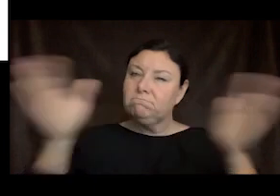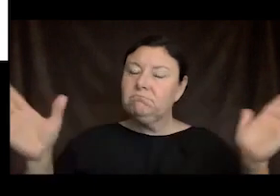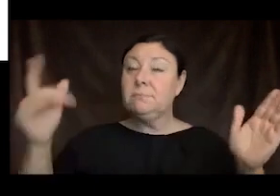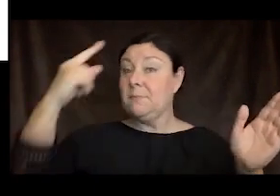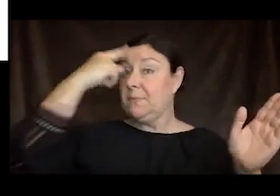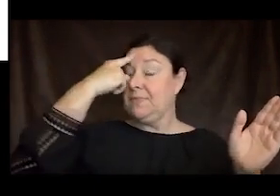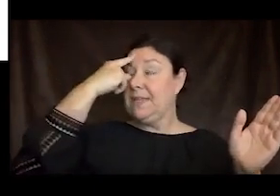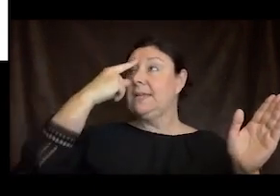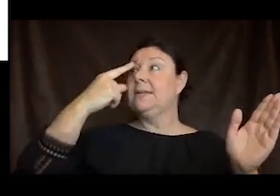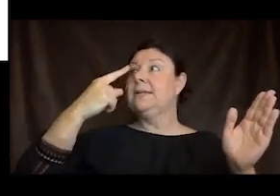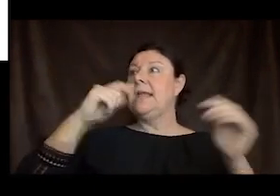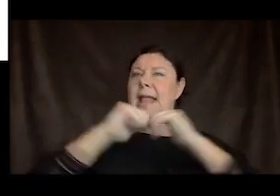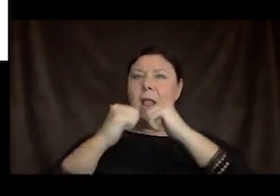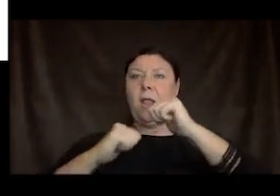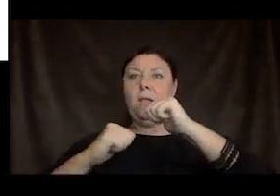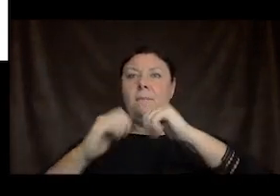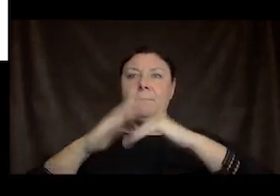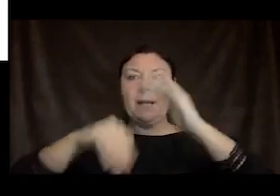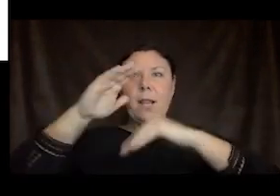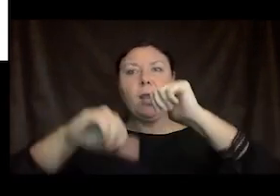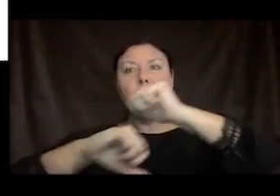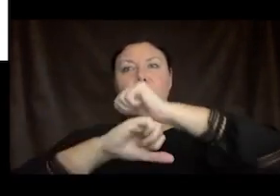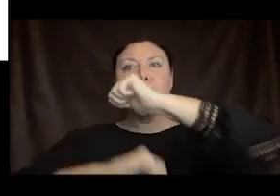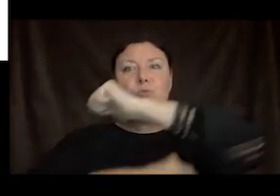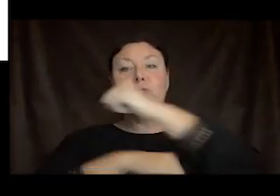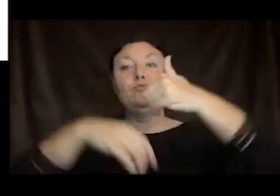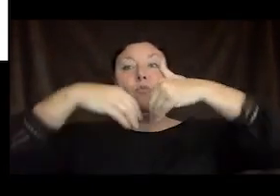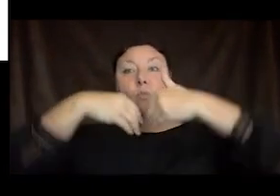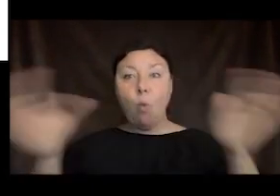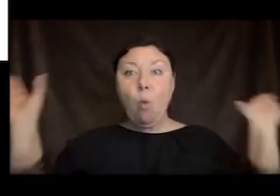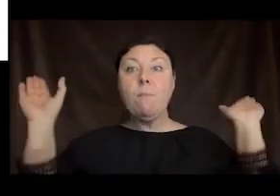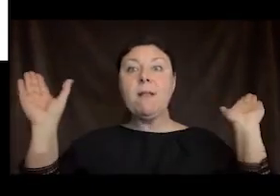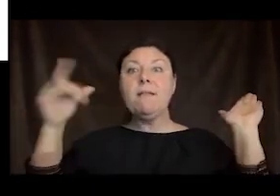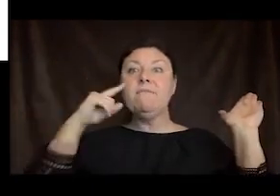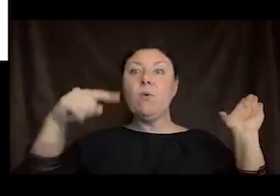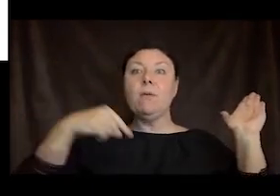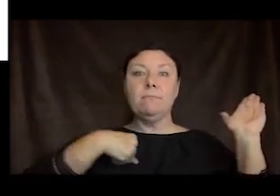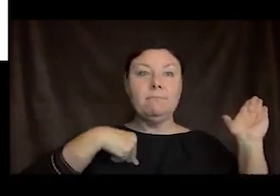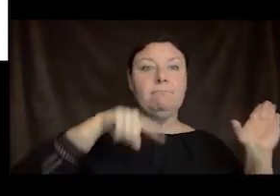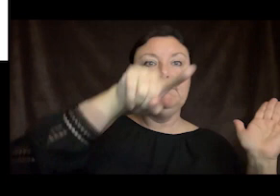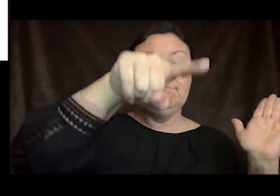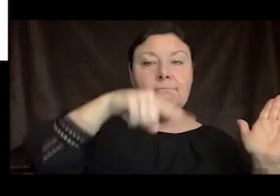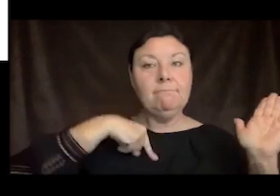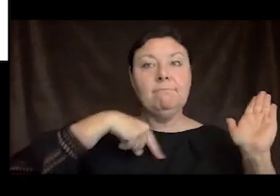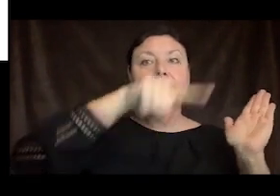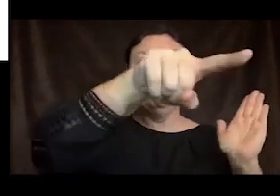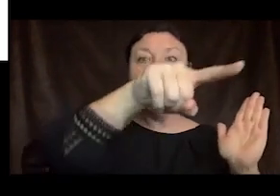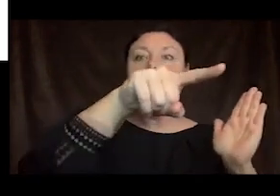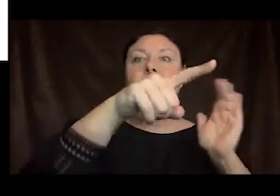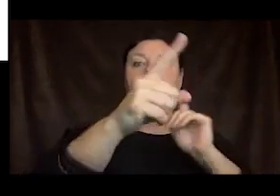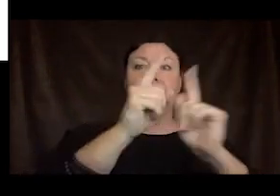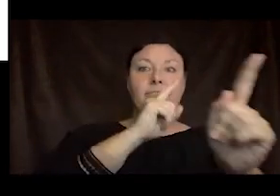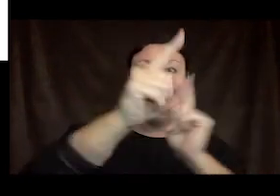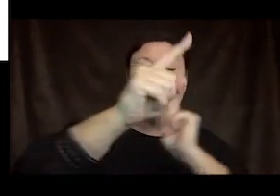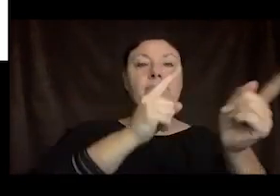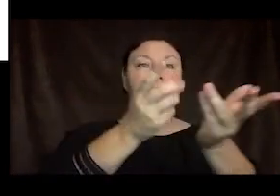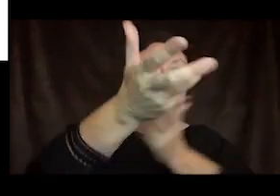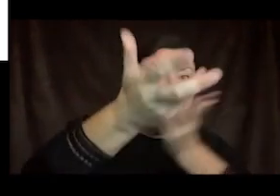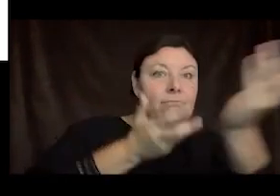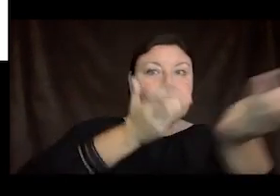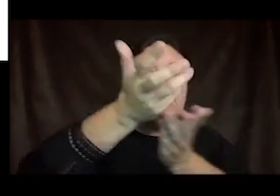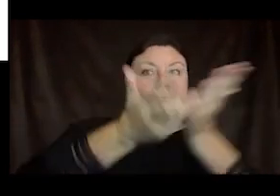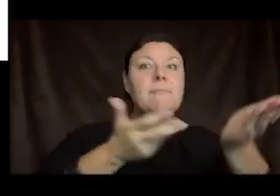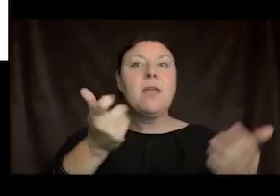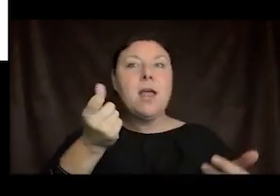you are, or that you want to come and be on the side that I am. But we want to build this bridge of